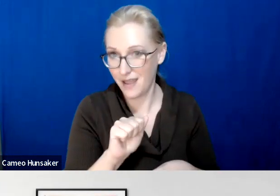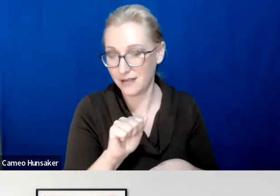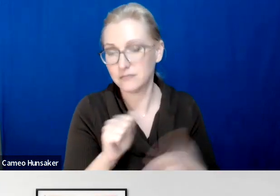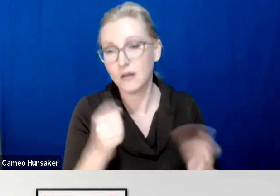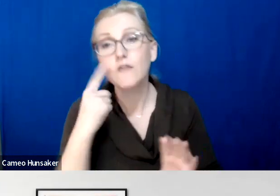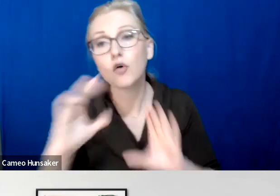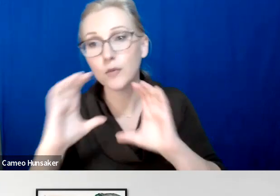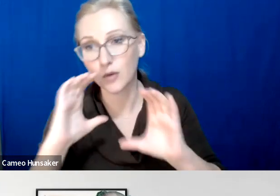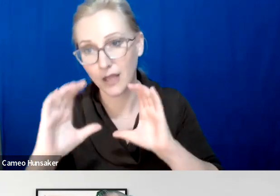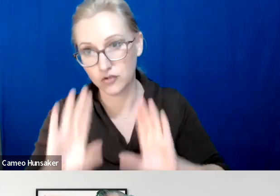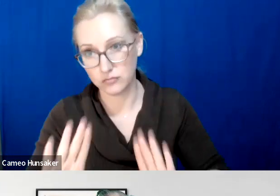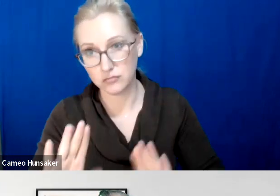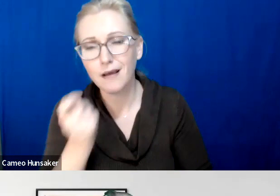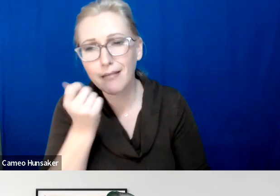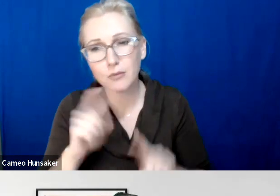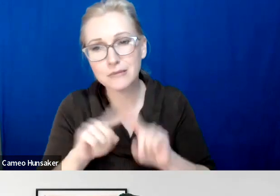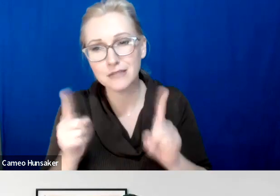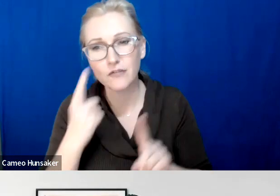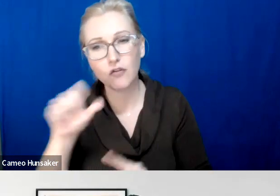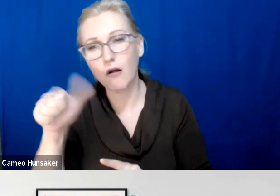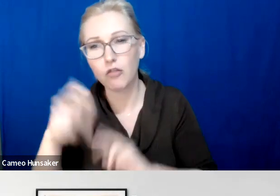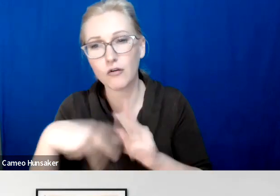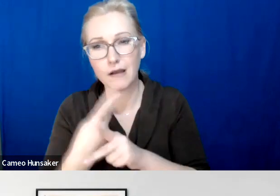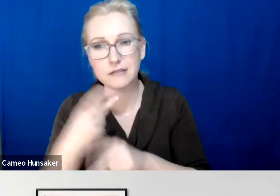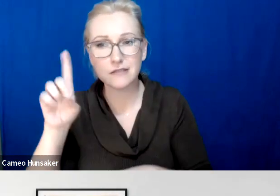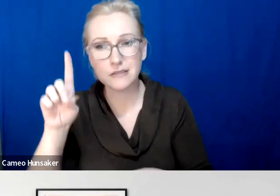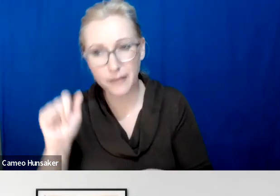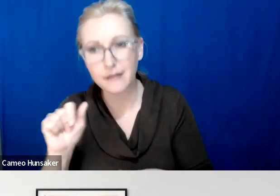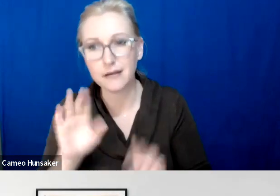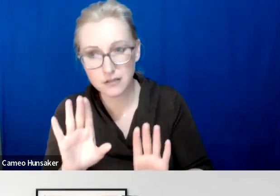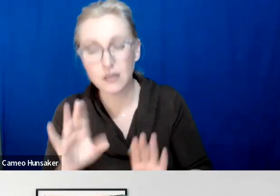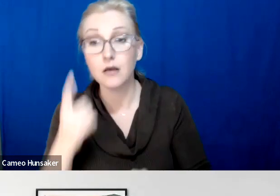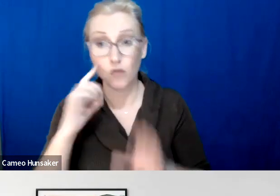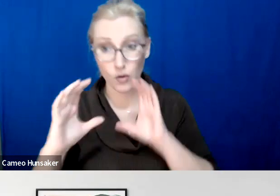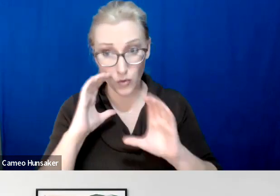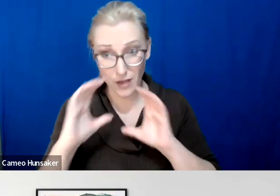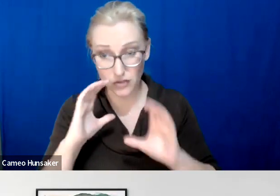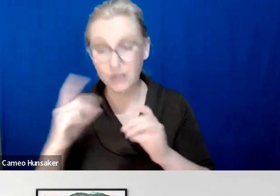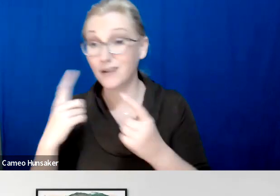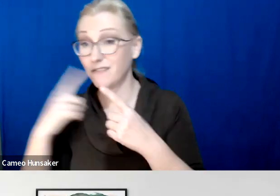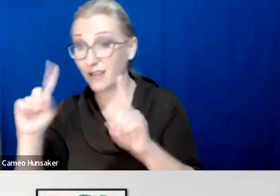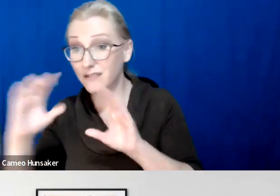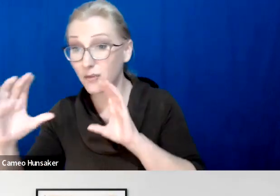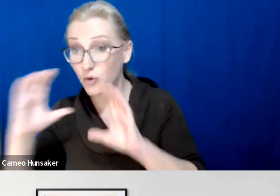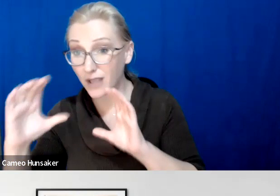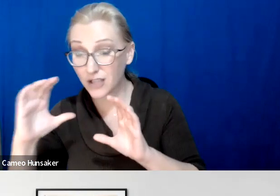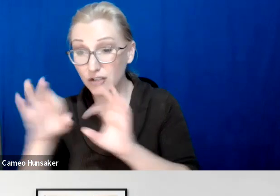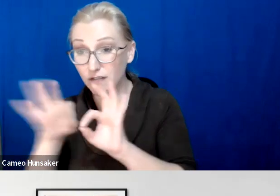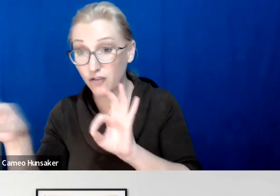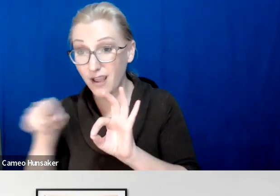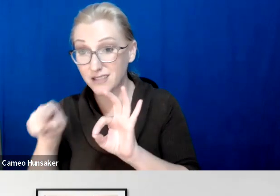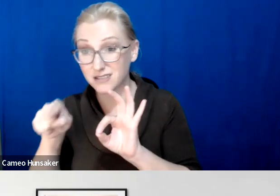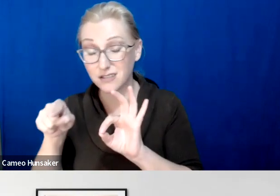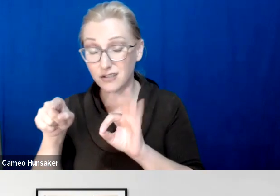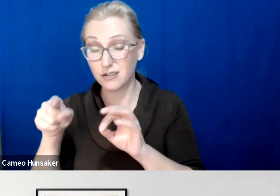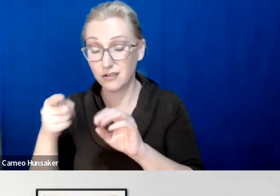communication. It's a little different for other areas of special ed, but for communication, the effective communication phrase from